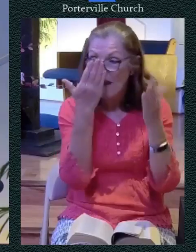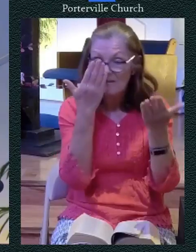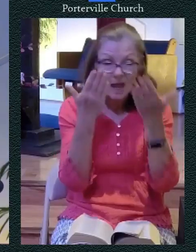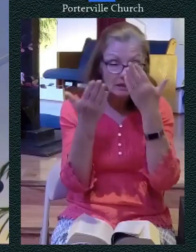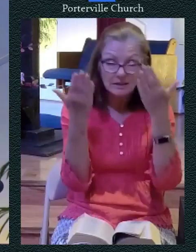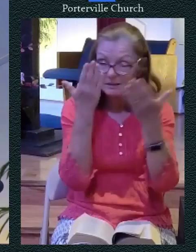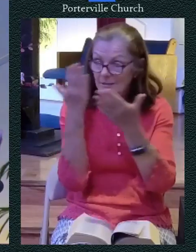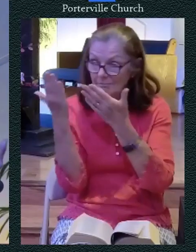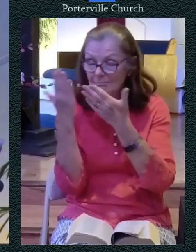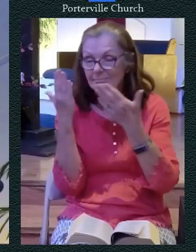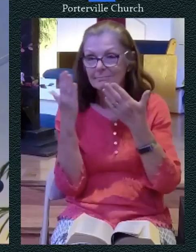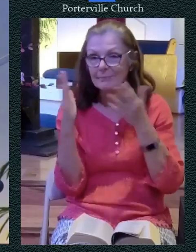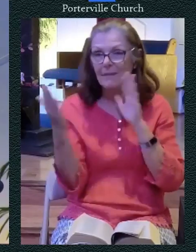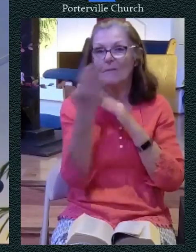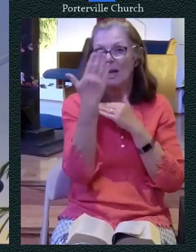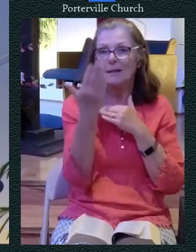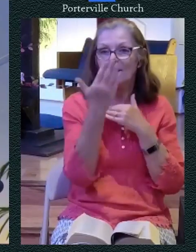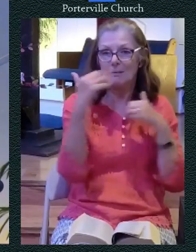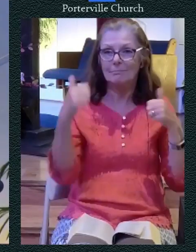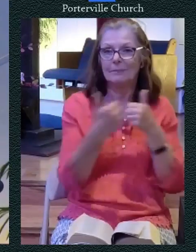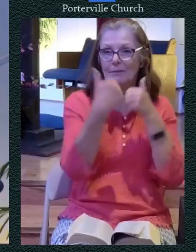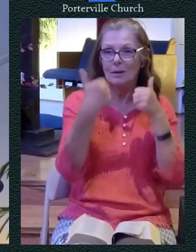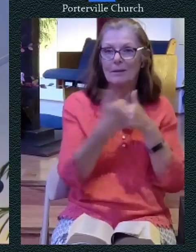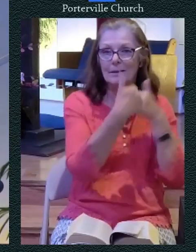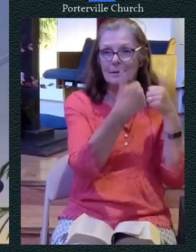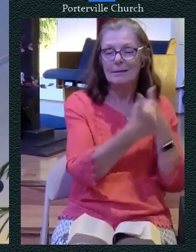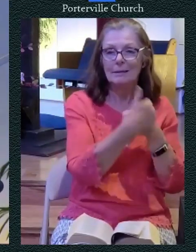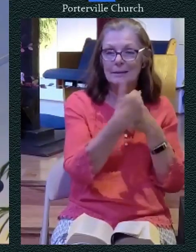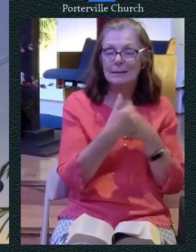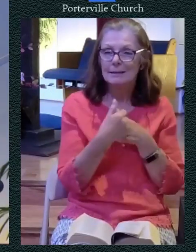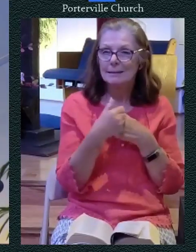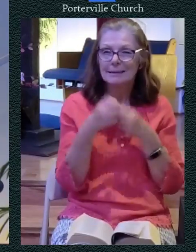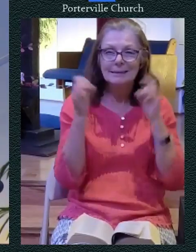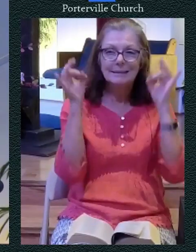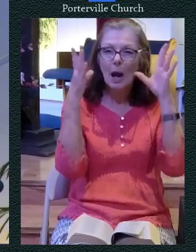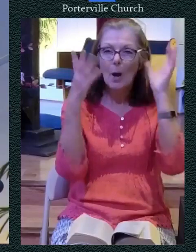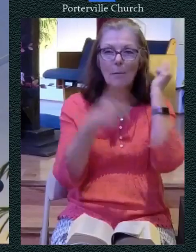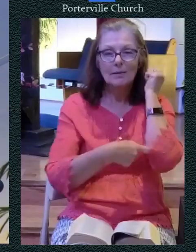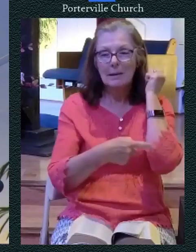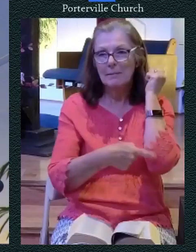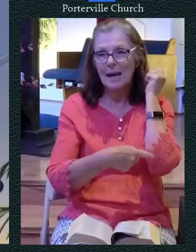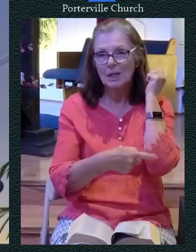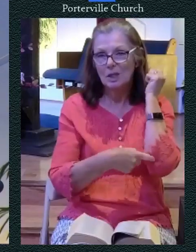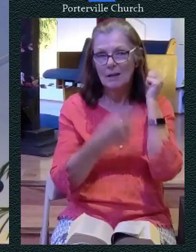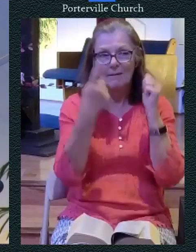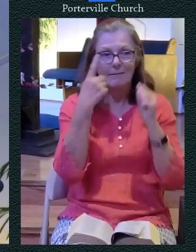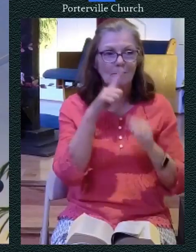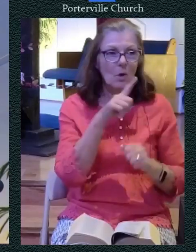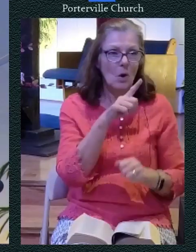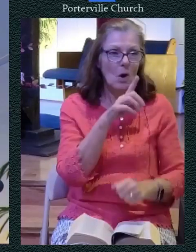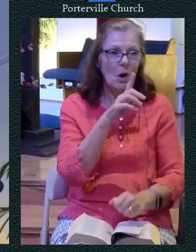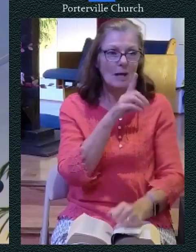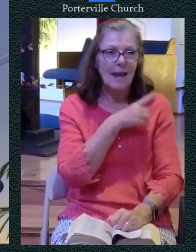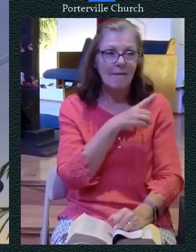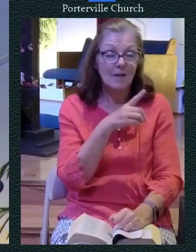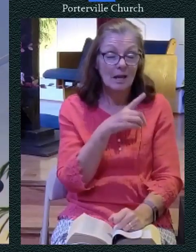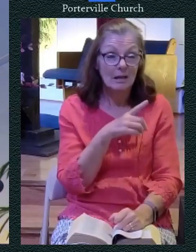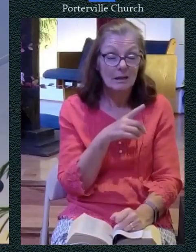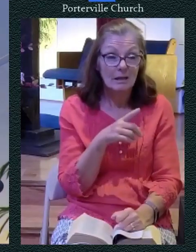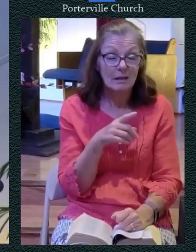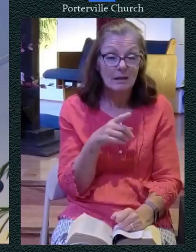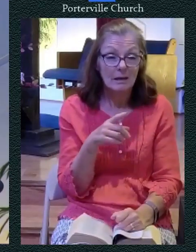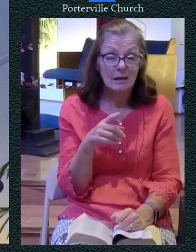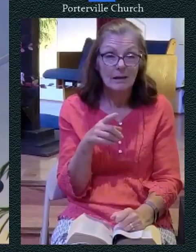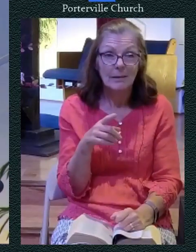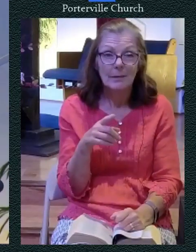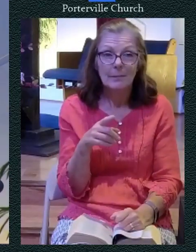in that context, this terrible temptation comes to him. And he's torn with the intensity